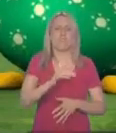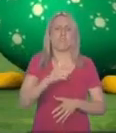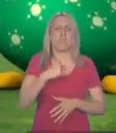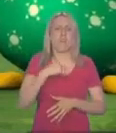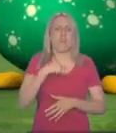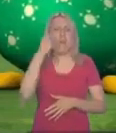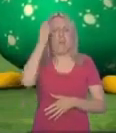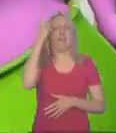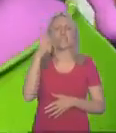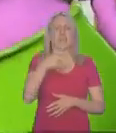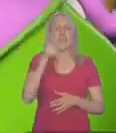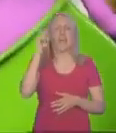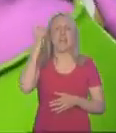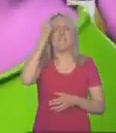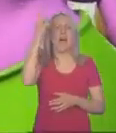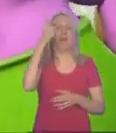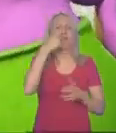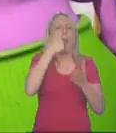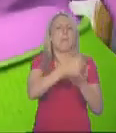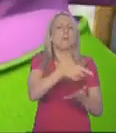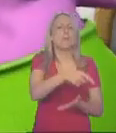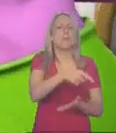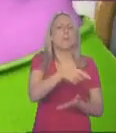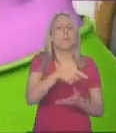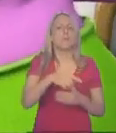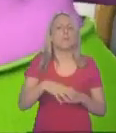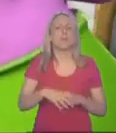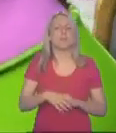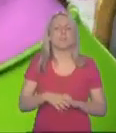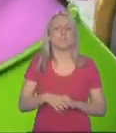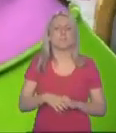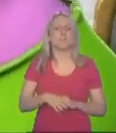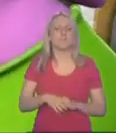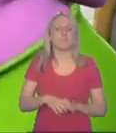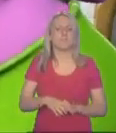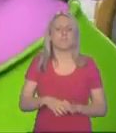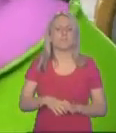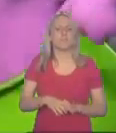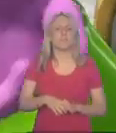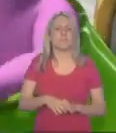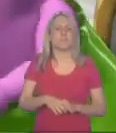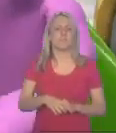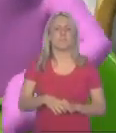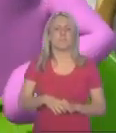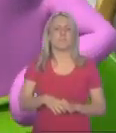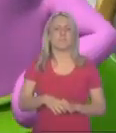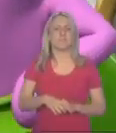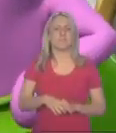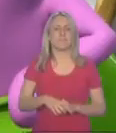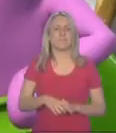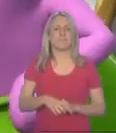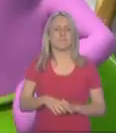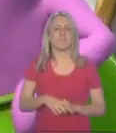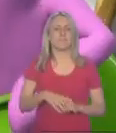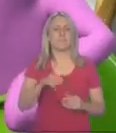know how. Worry not, Yam Yam. I have an idea for an invention that could help you. Will it